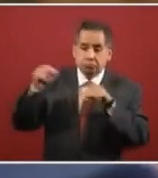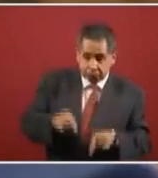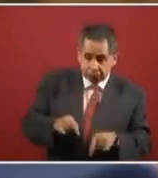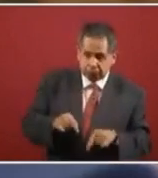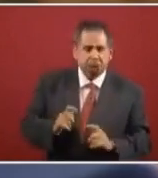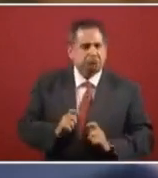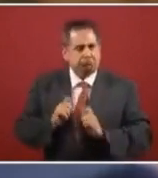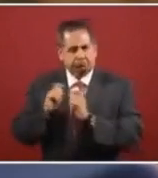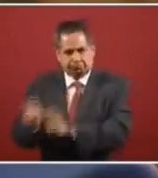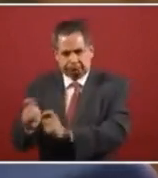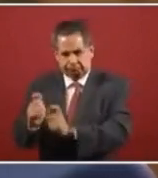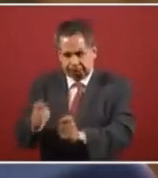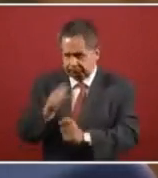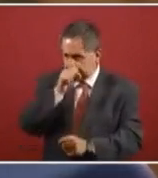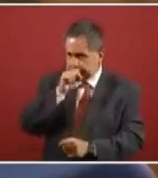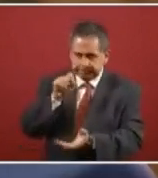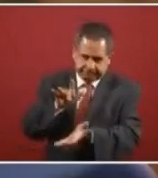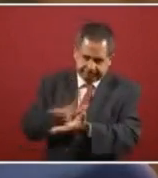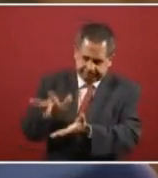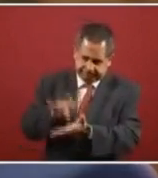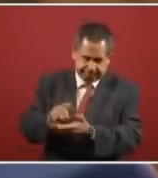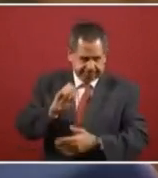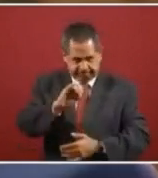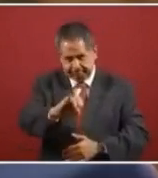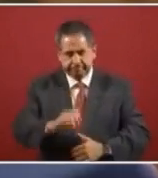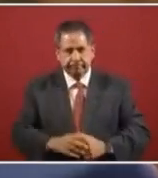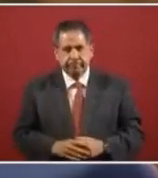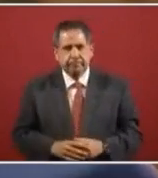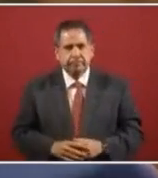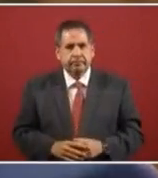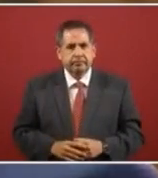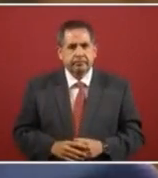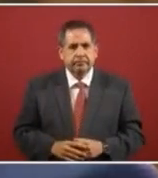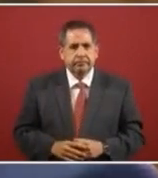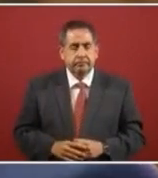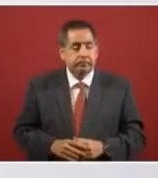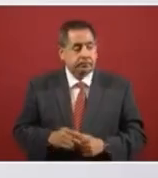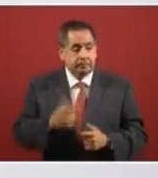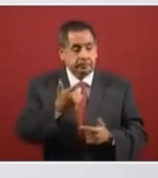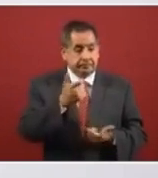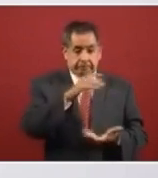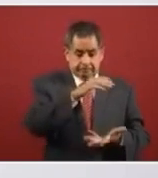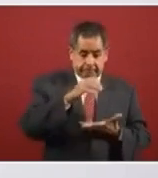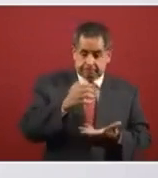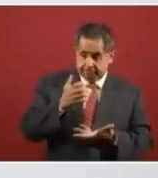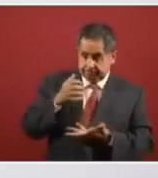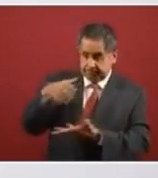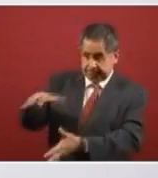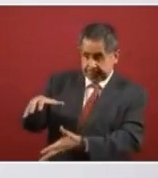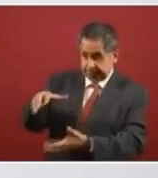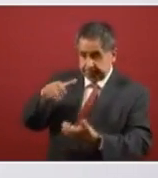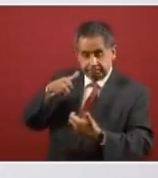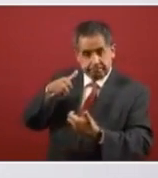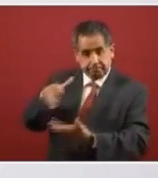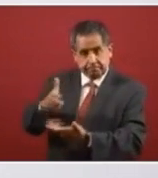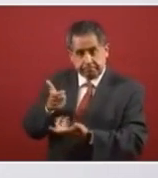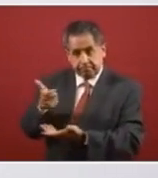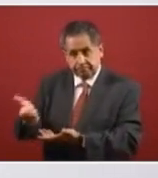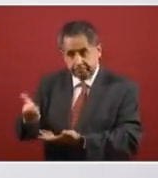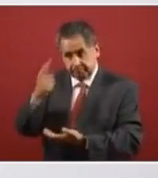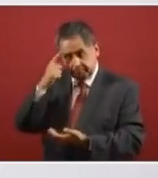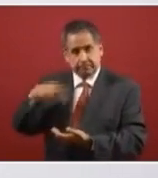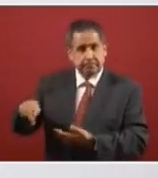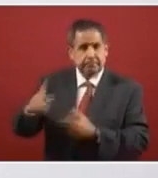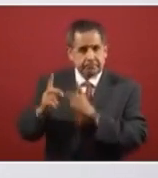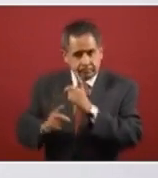when they come back we'll give it to them their support the resources that are given to sports people